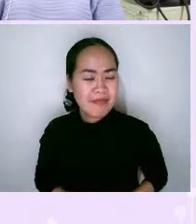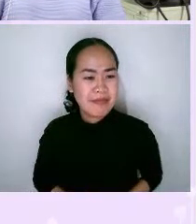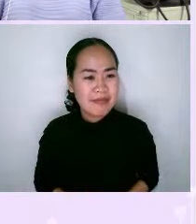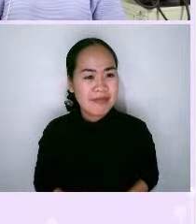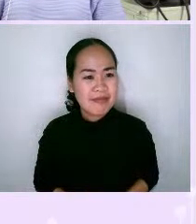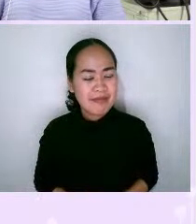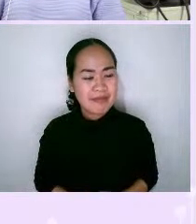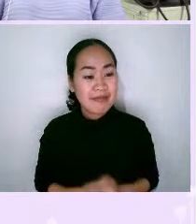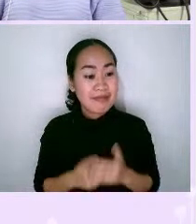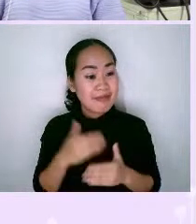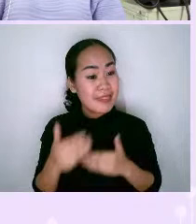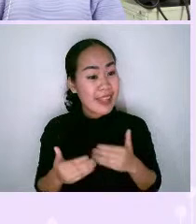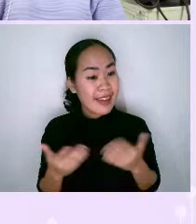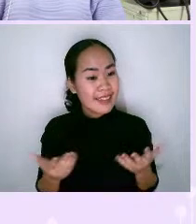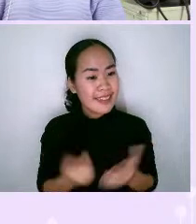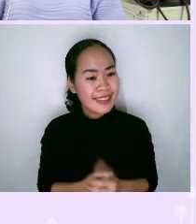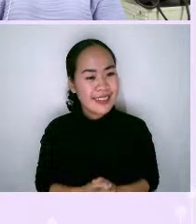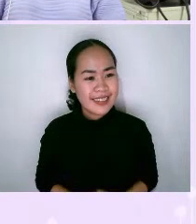Next slide, please.